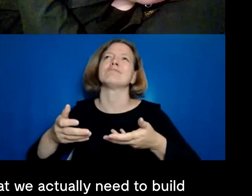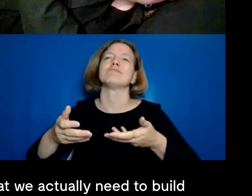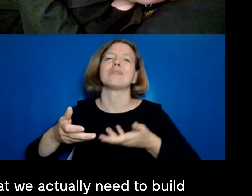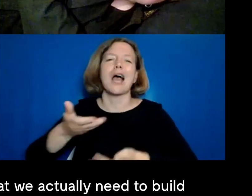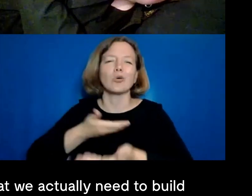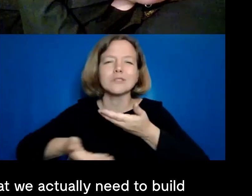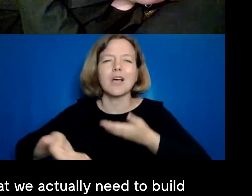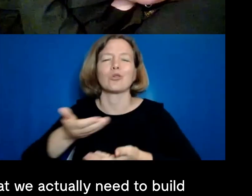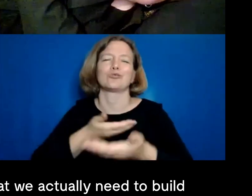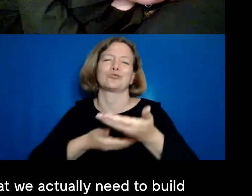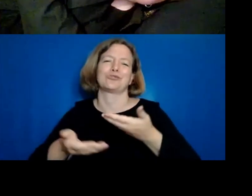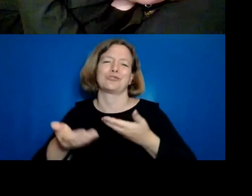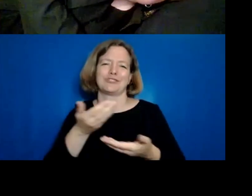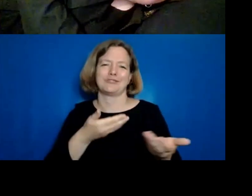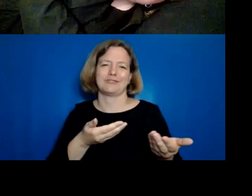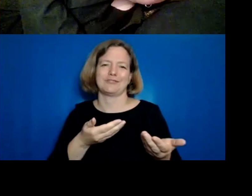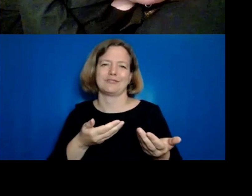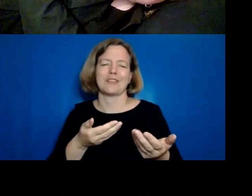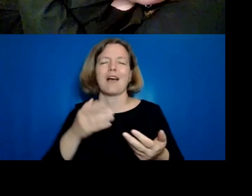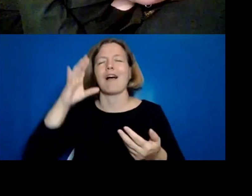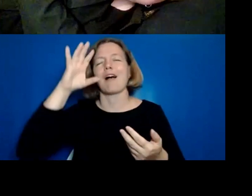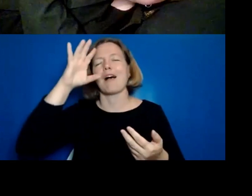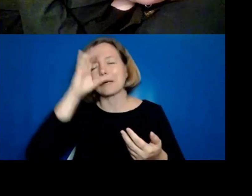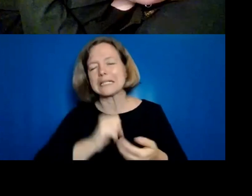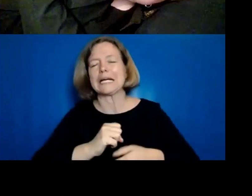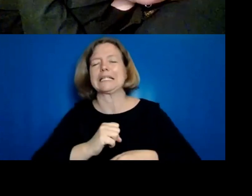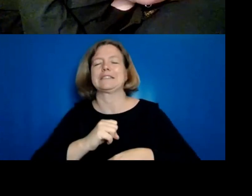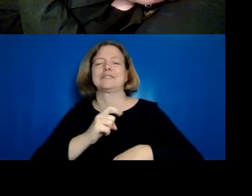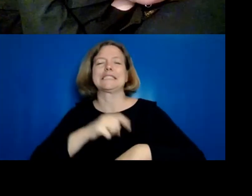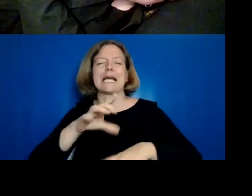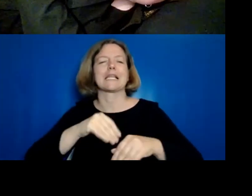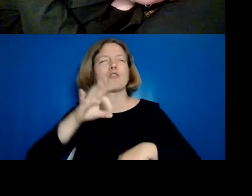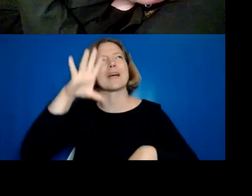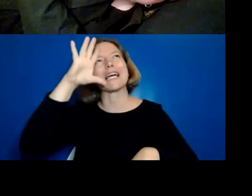need to build communities, to broaden communities,